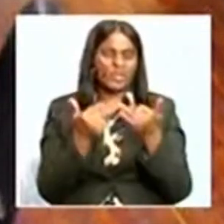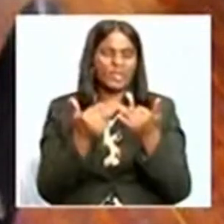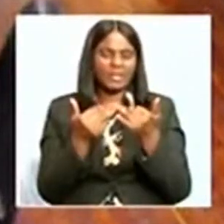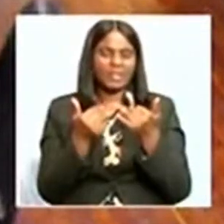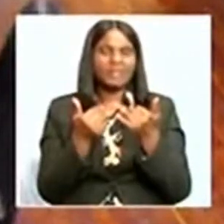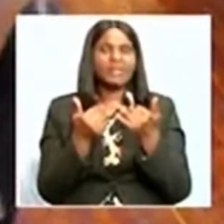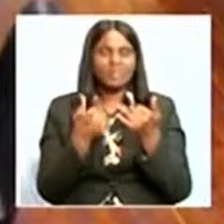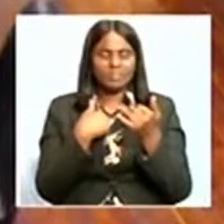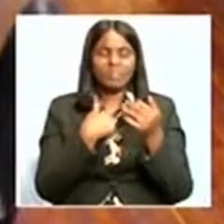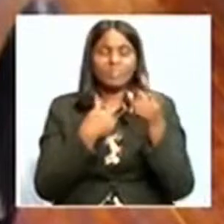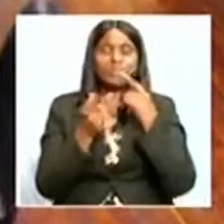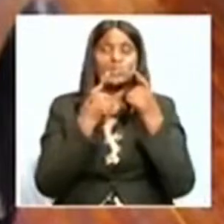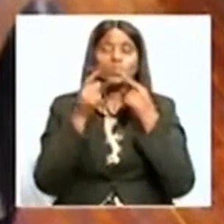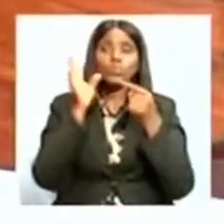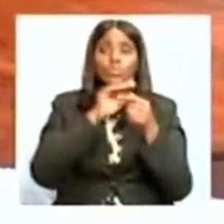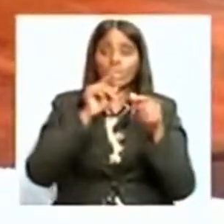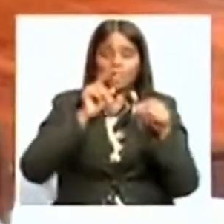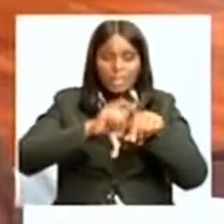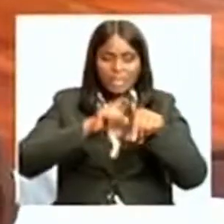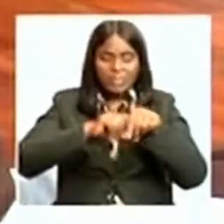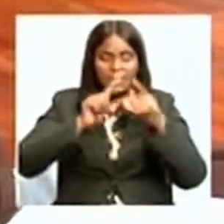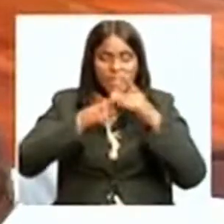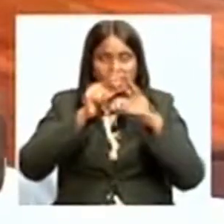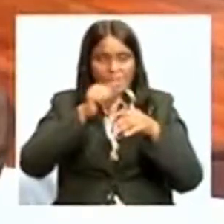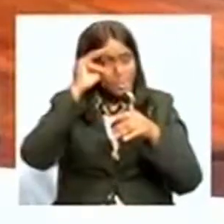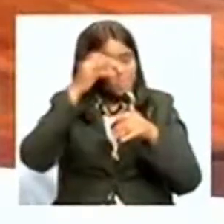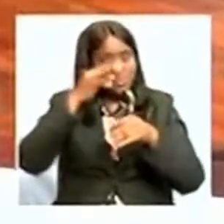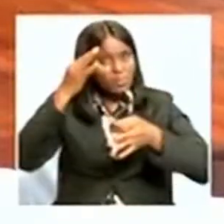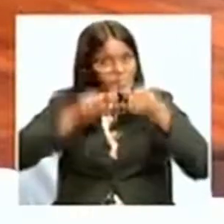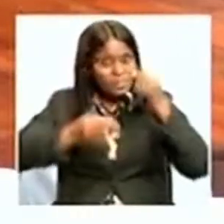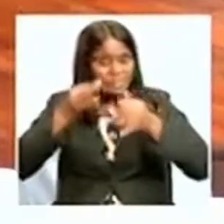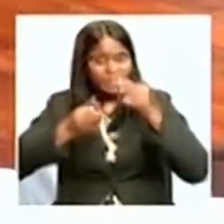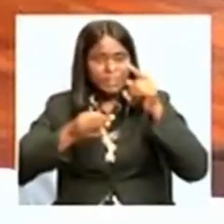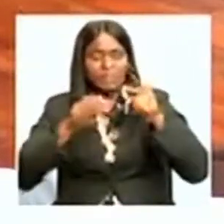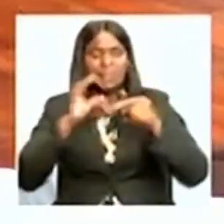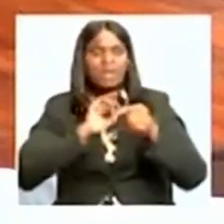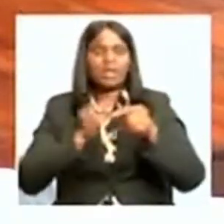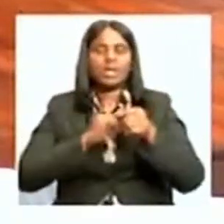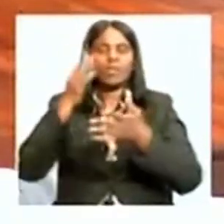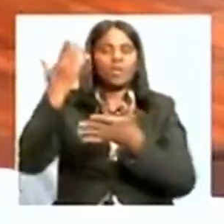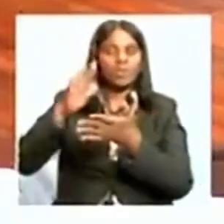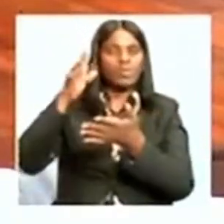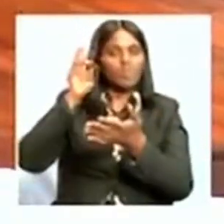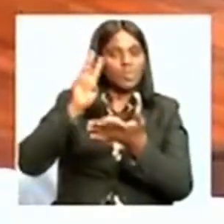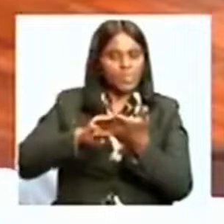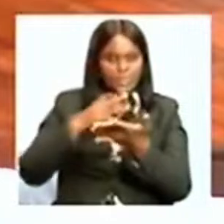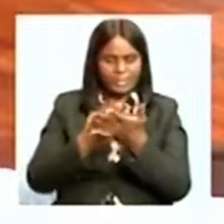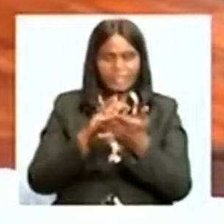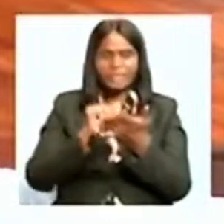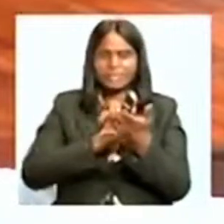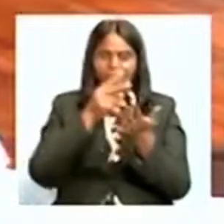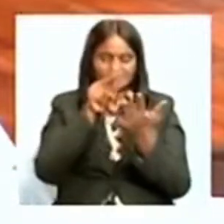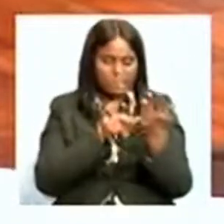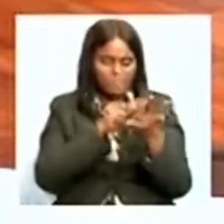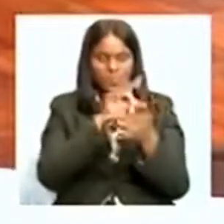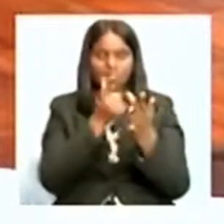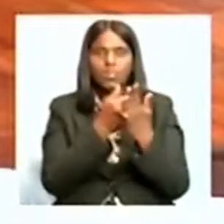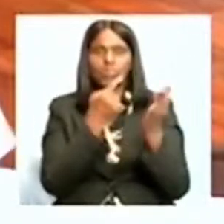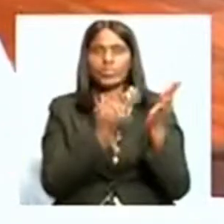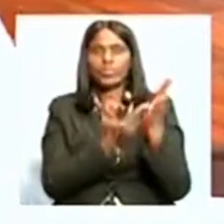because as I said earlier on when we started, the Minister of Justice is our permanent witness as we are looking at all